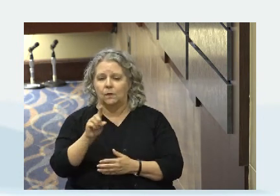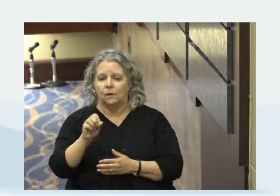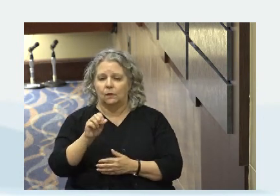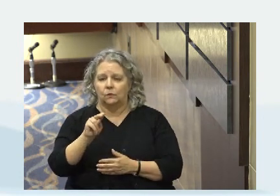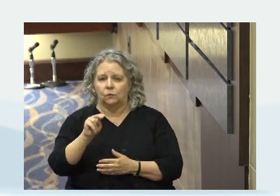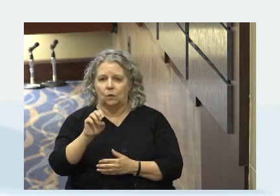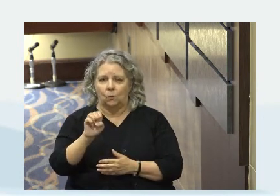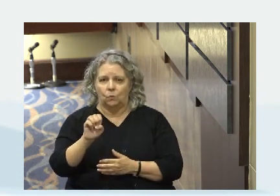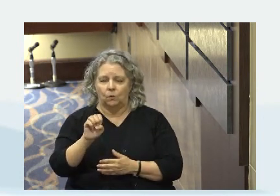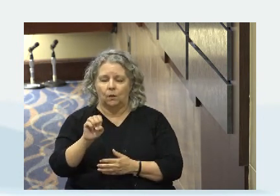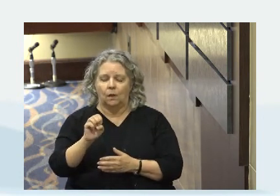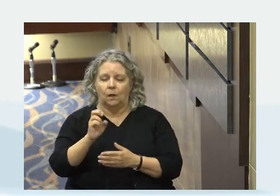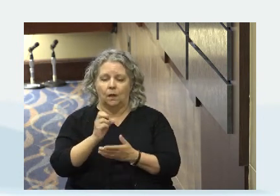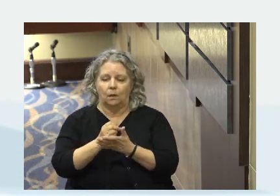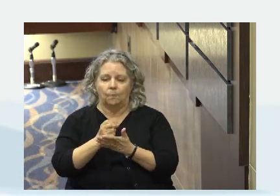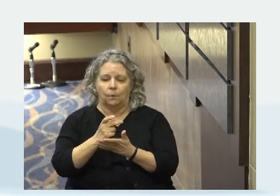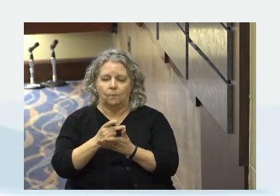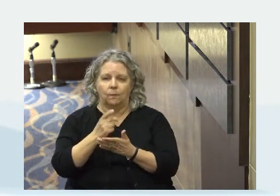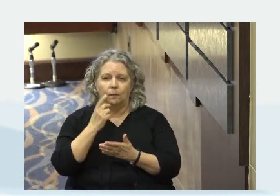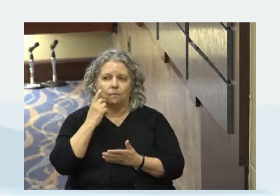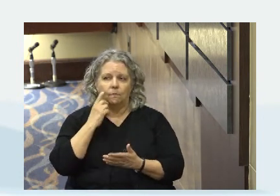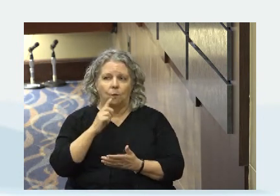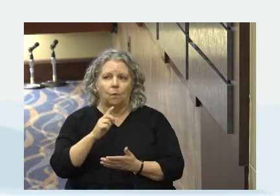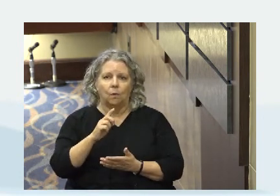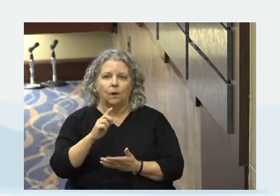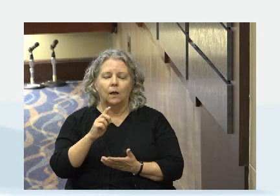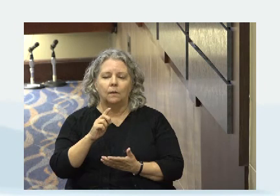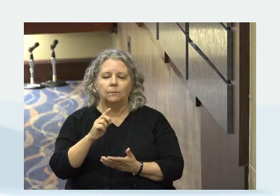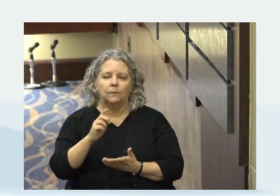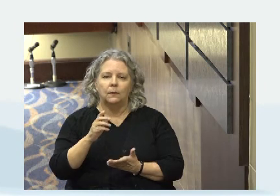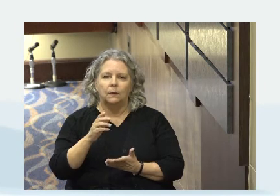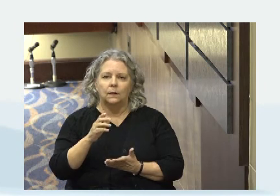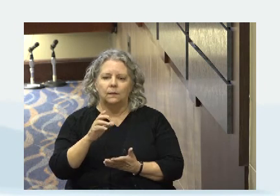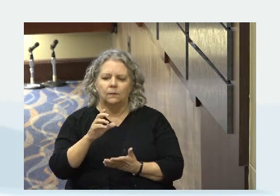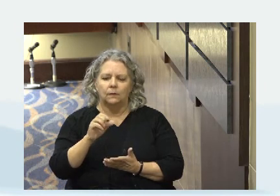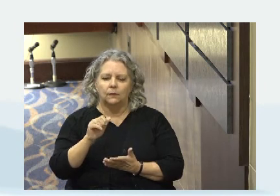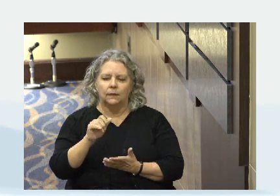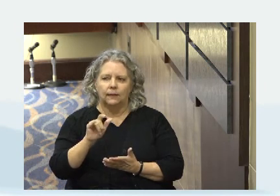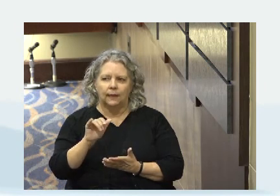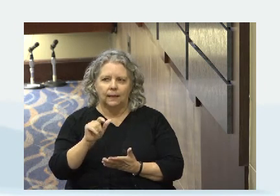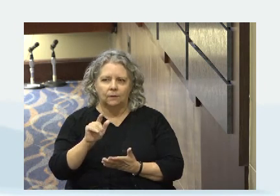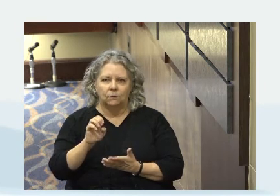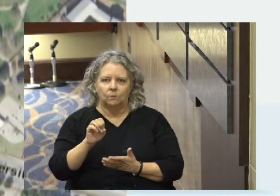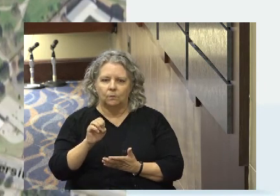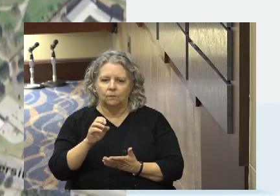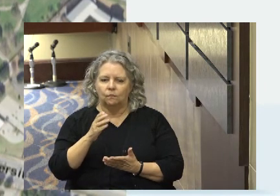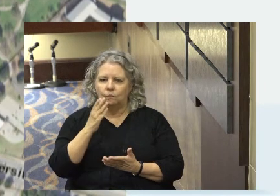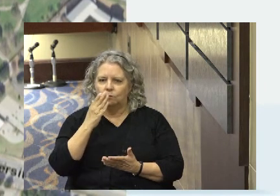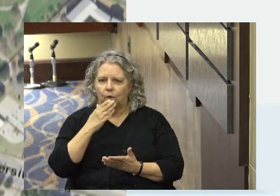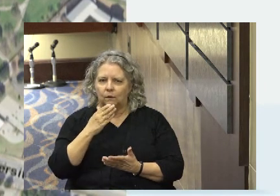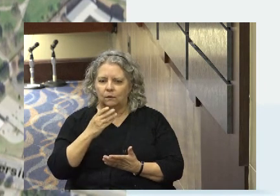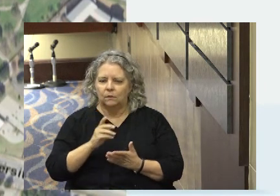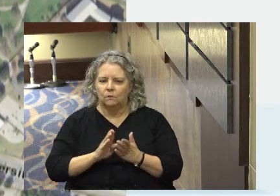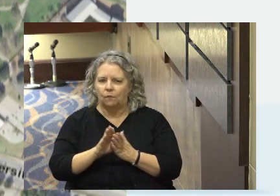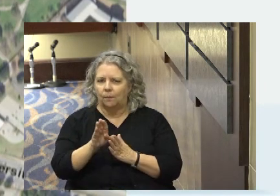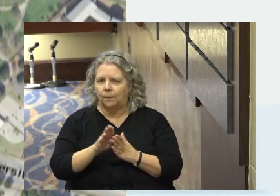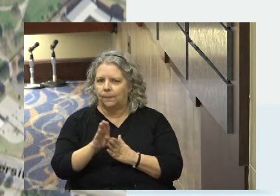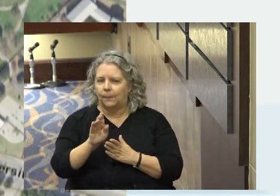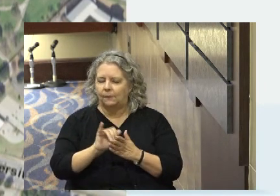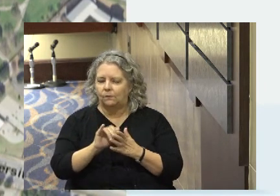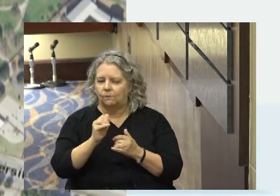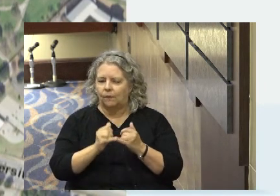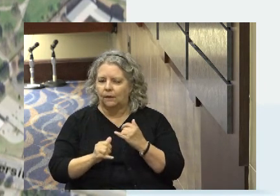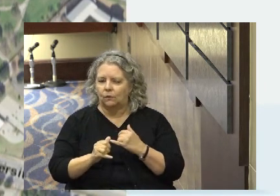the Catalyst Riverfront development. This is the final PUD plan approval for the